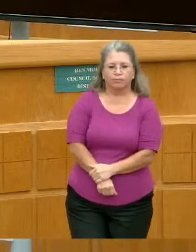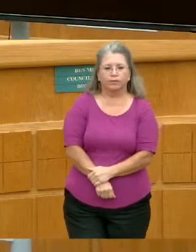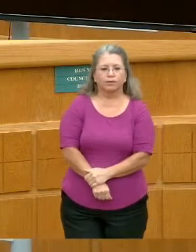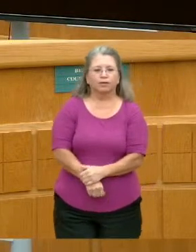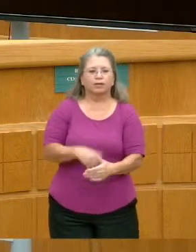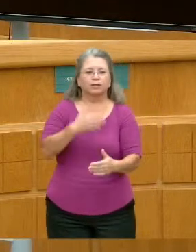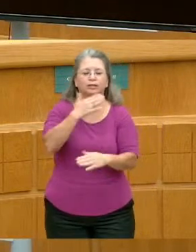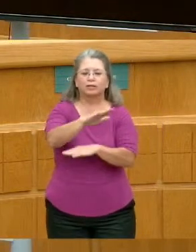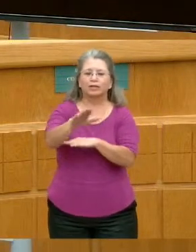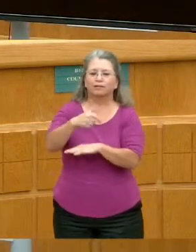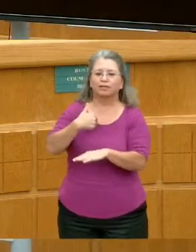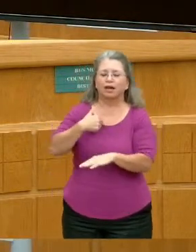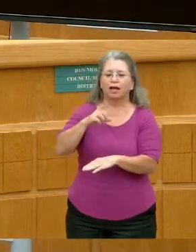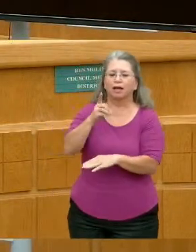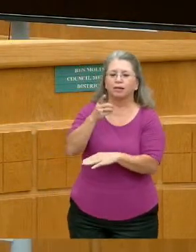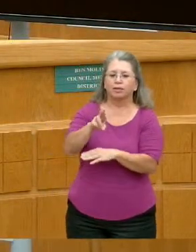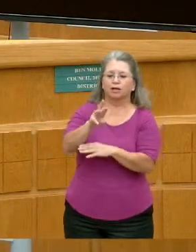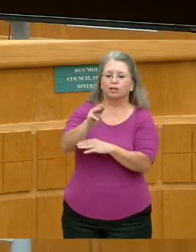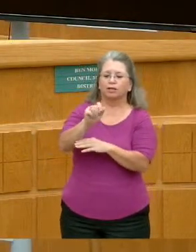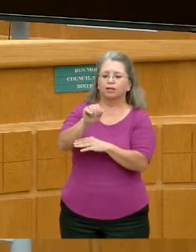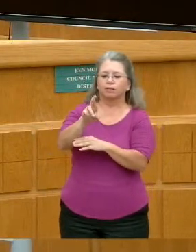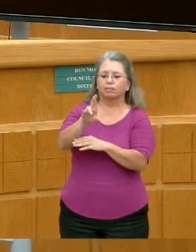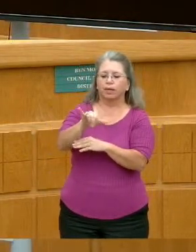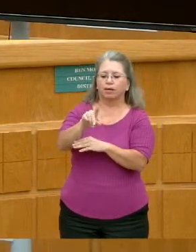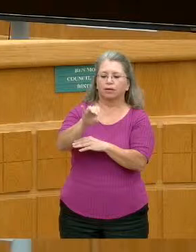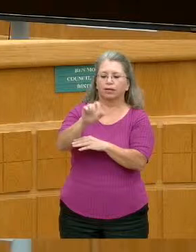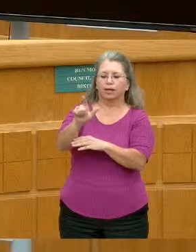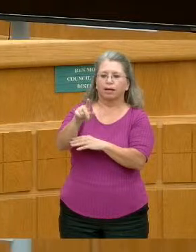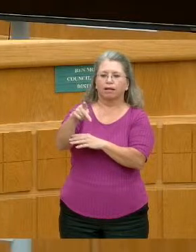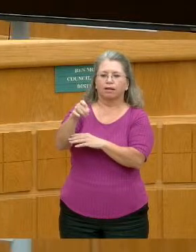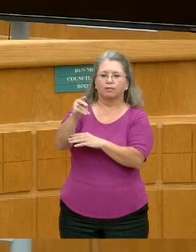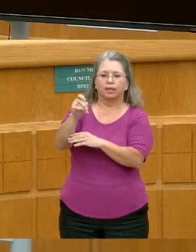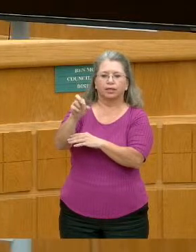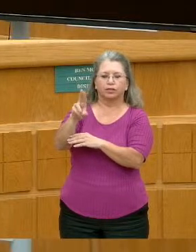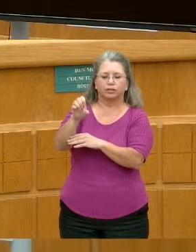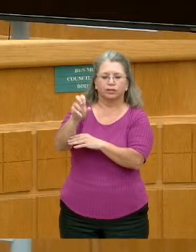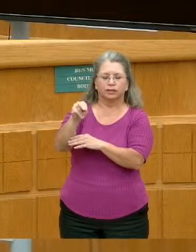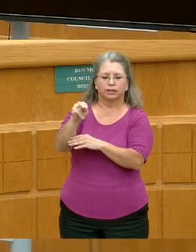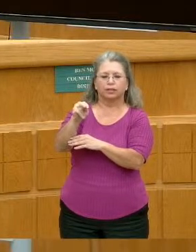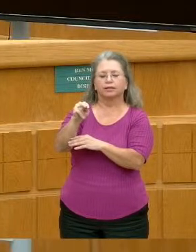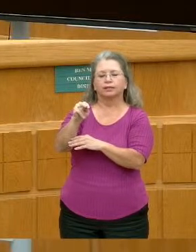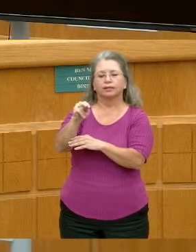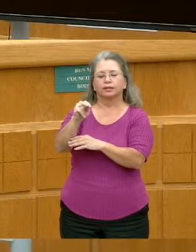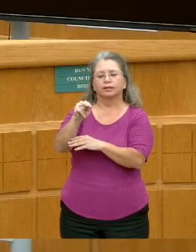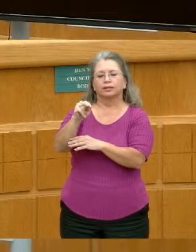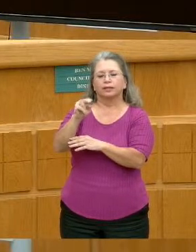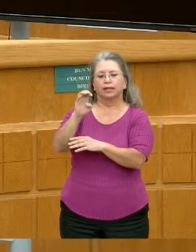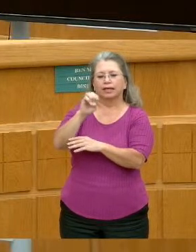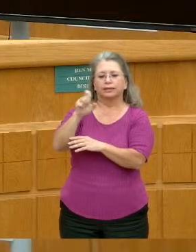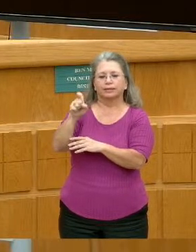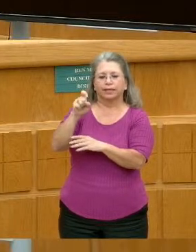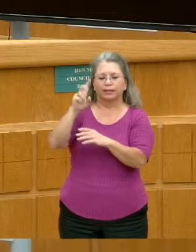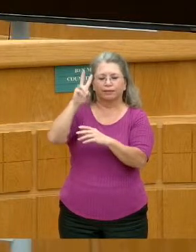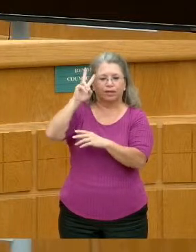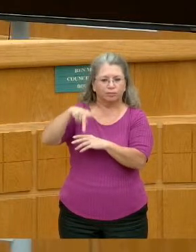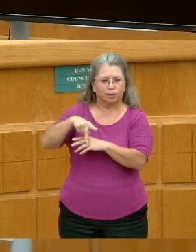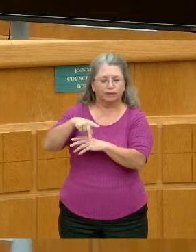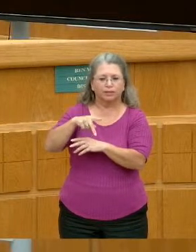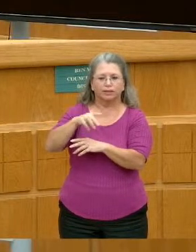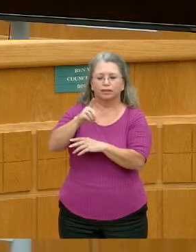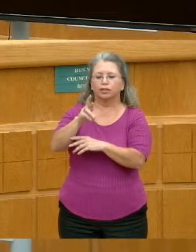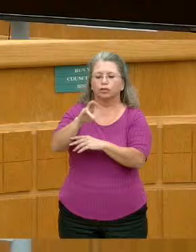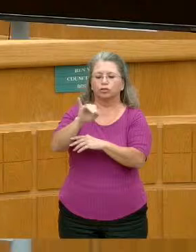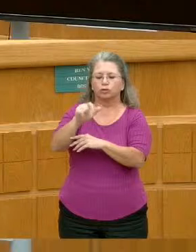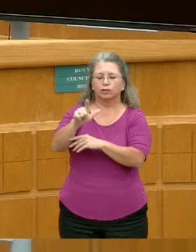Good afternoon. I'm Dr. Mary Dale Peterson, the Chief Operating Officer and Executive Vice President at Driscoll Children's Health